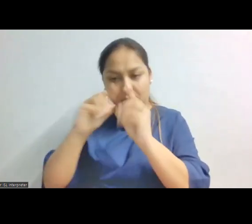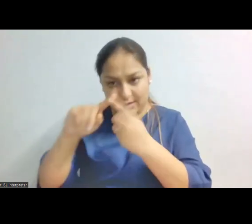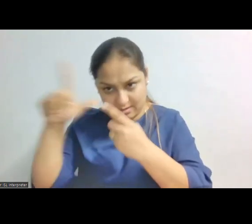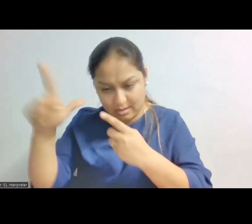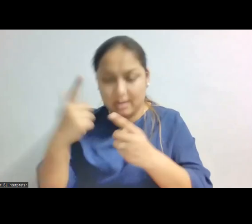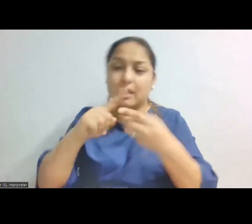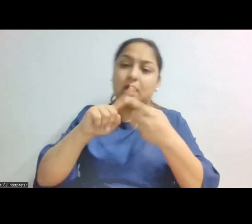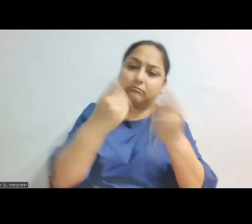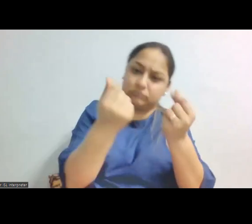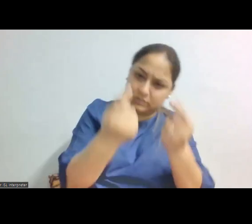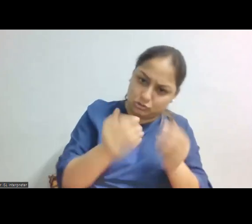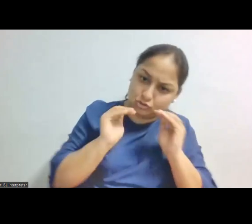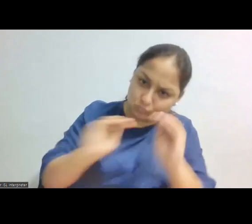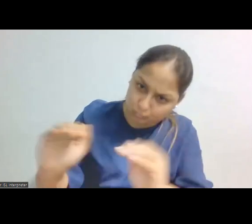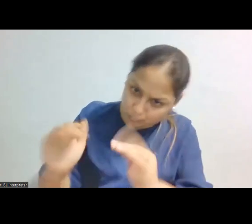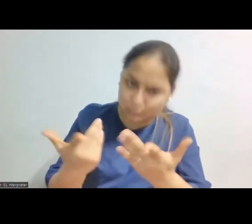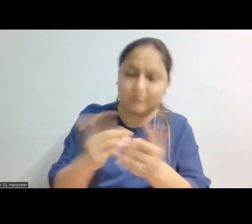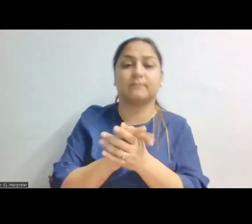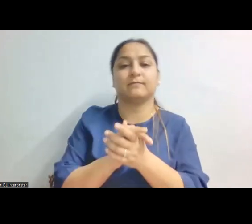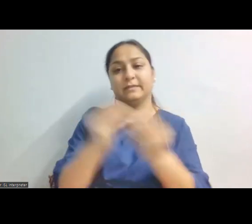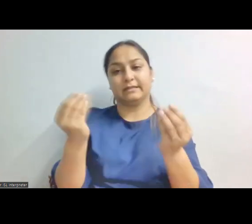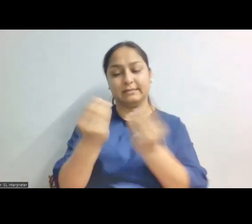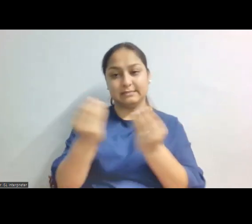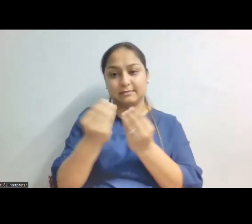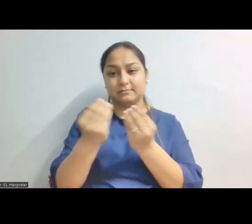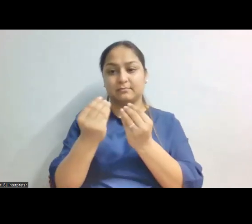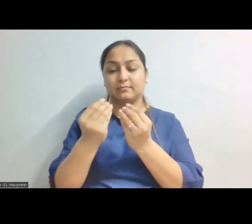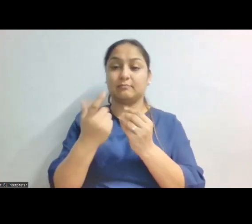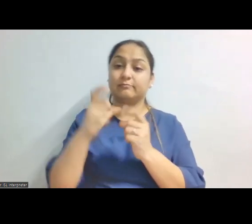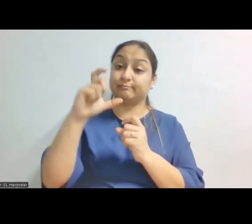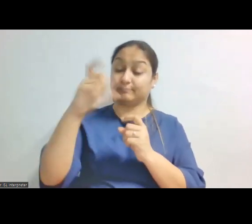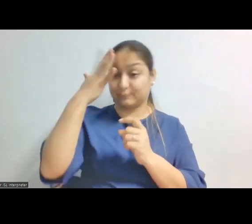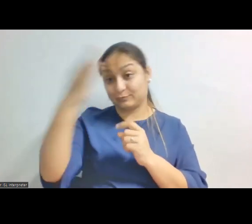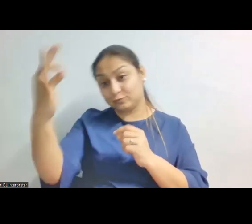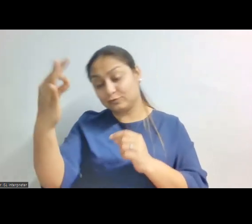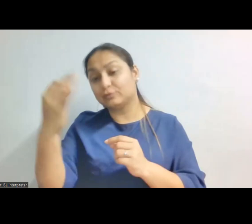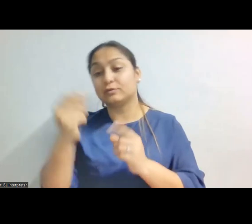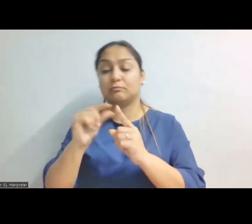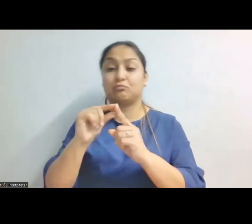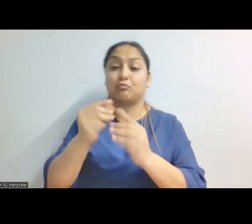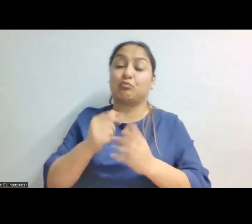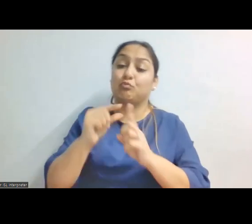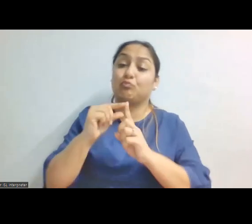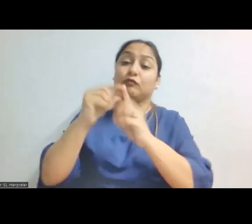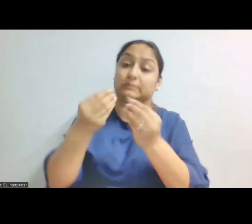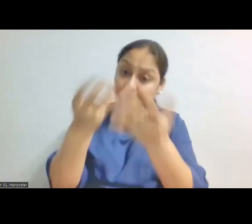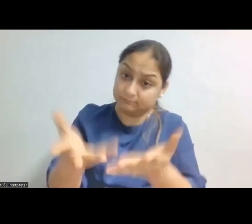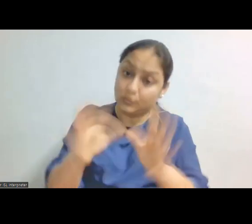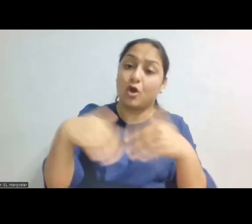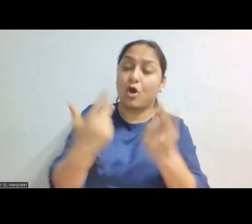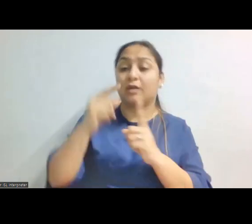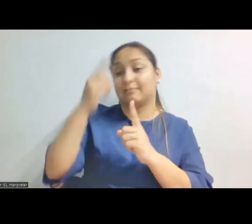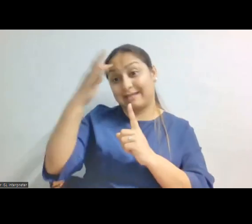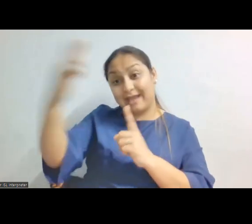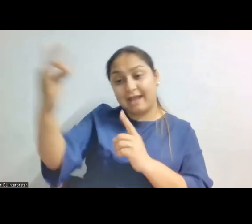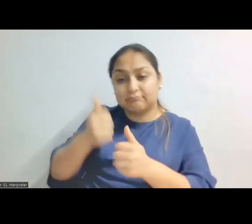support, coach, and also some sort of a career progression, career guidance to choose their career at their own